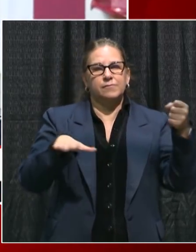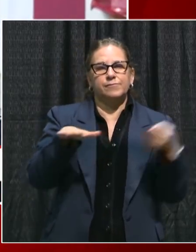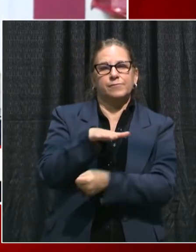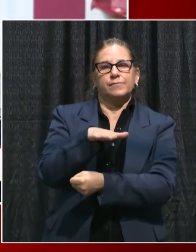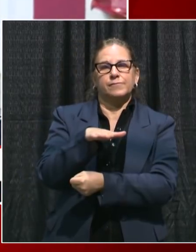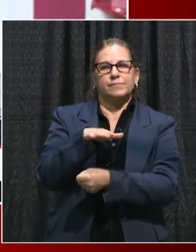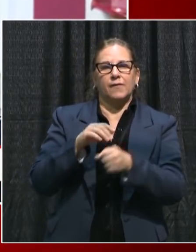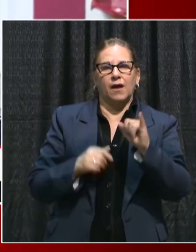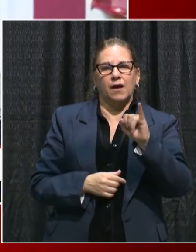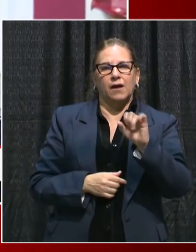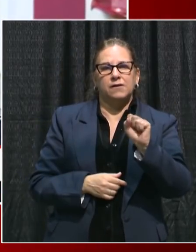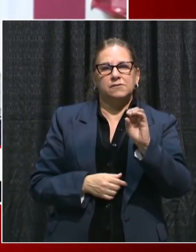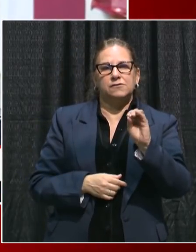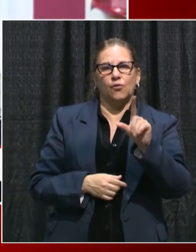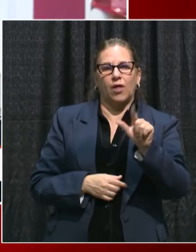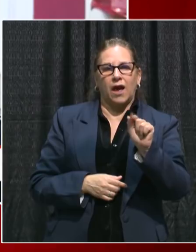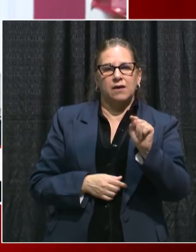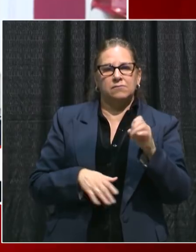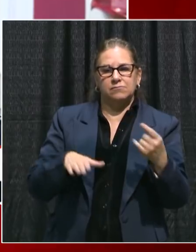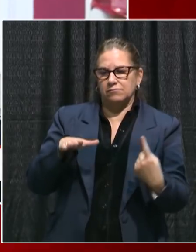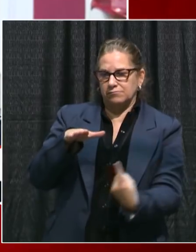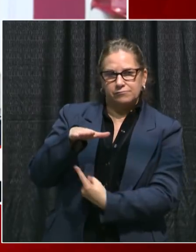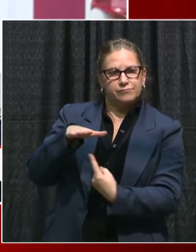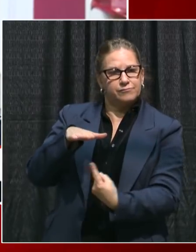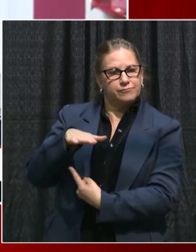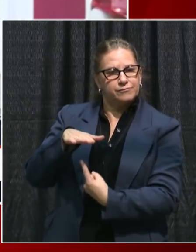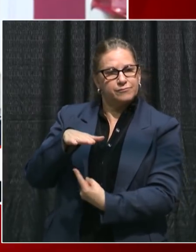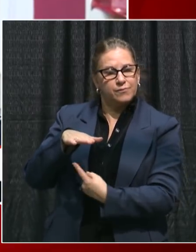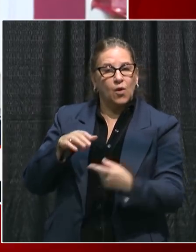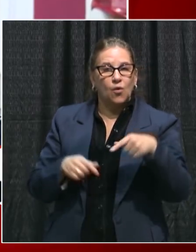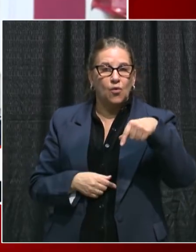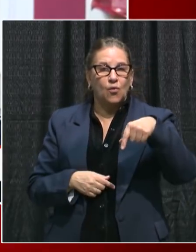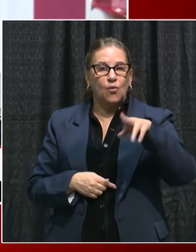are in quarantine or isolation.